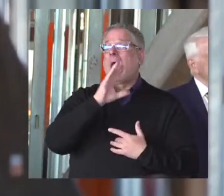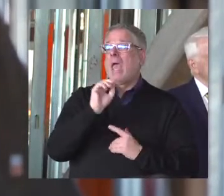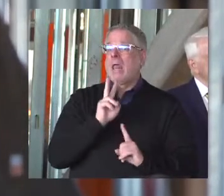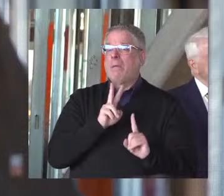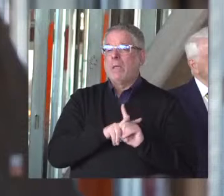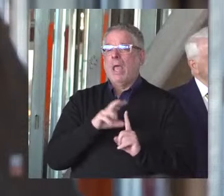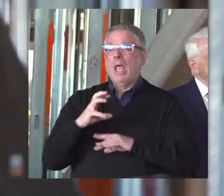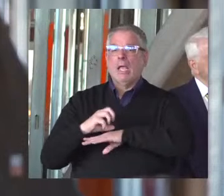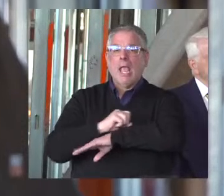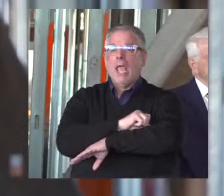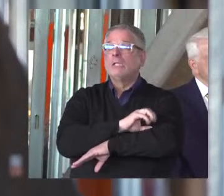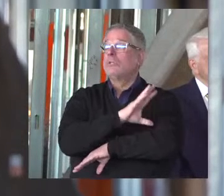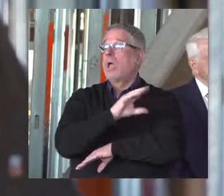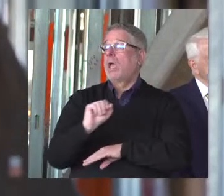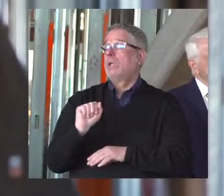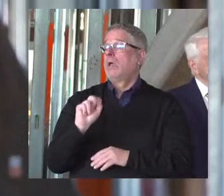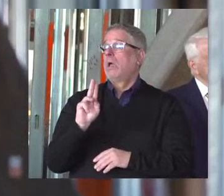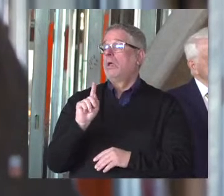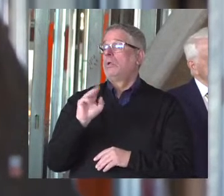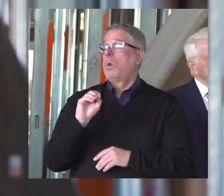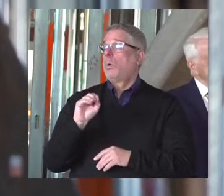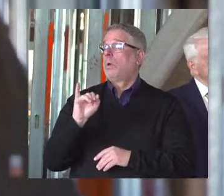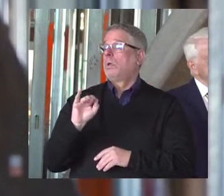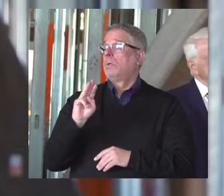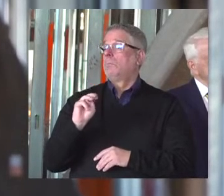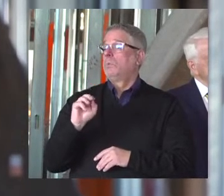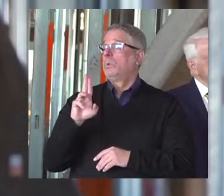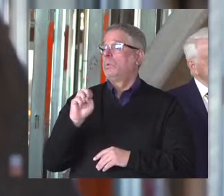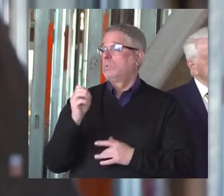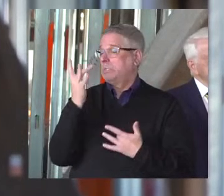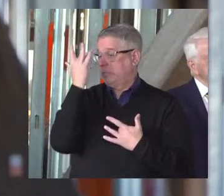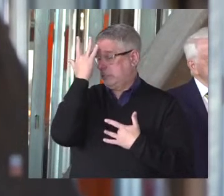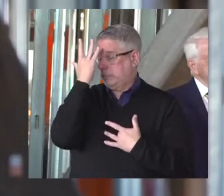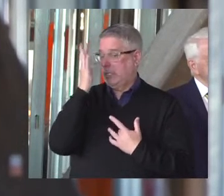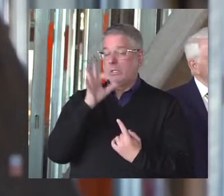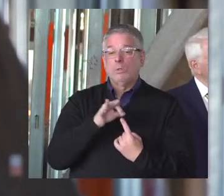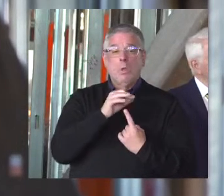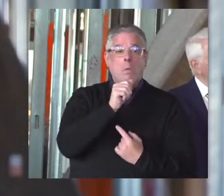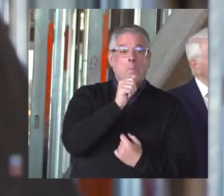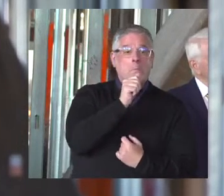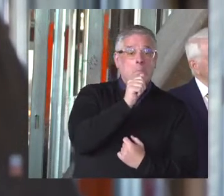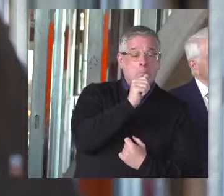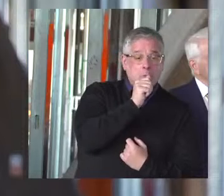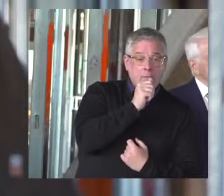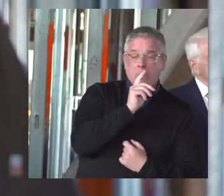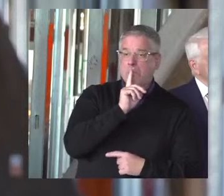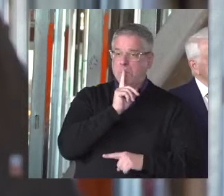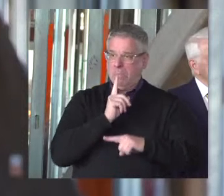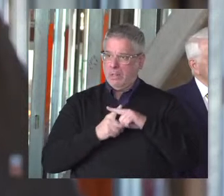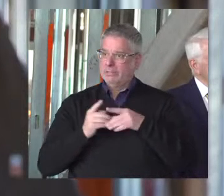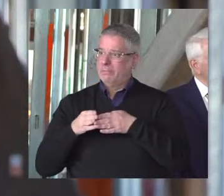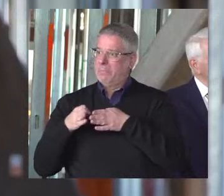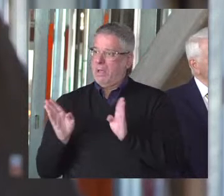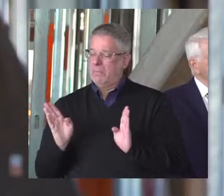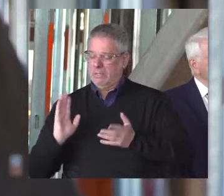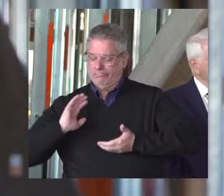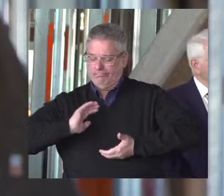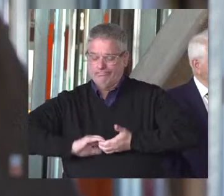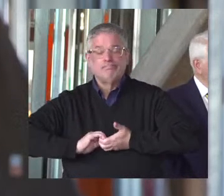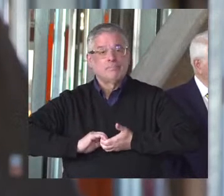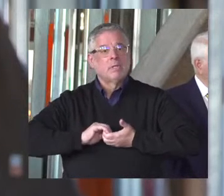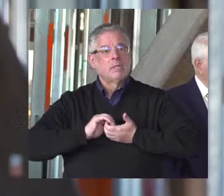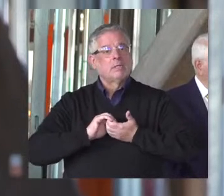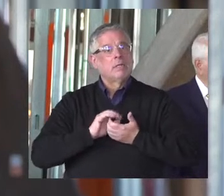of cancer and autoimmune diseases. I believe the unique public-private partnership embodied in the California